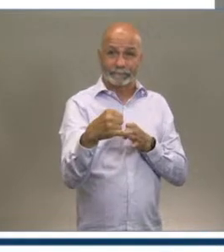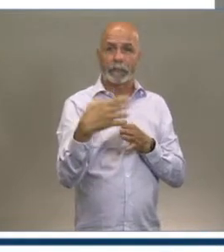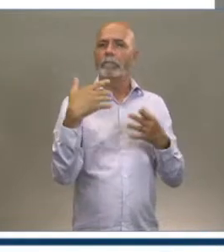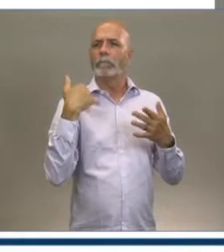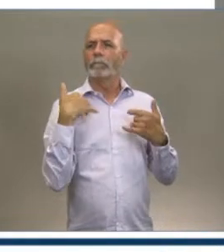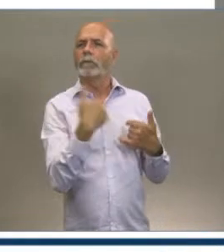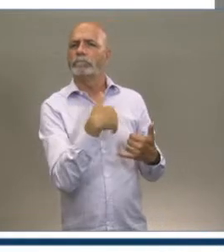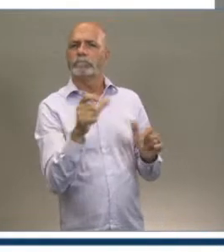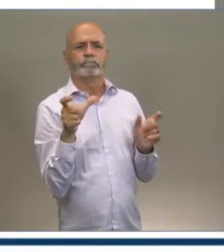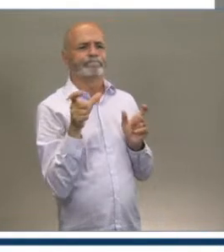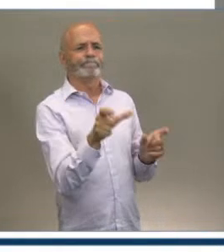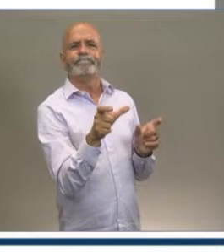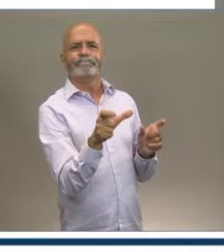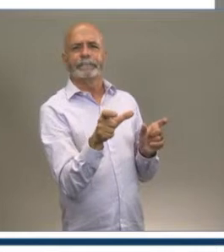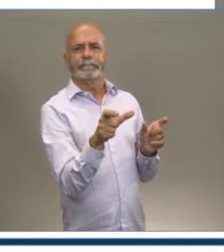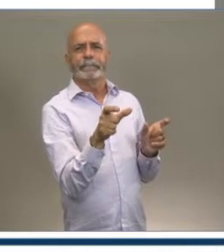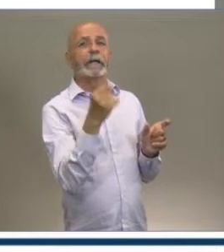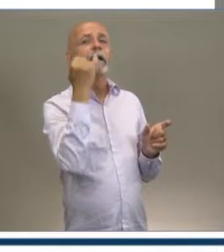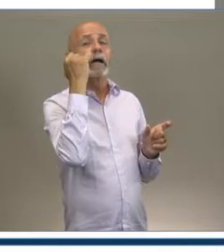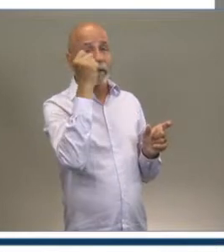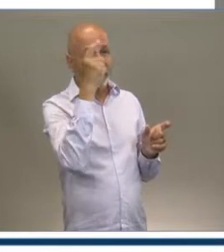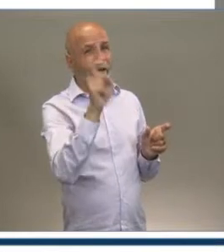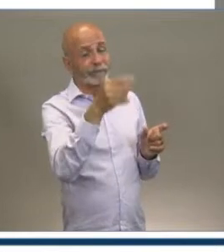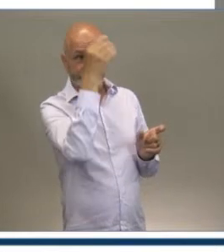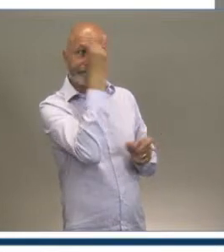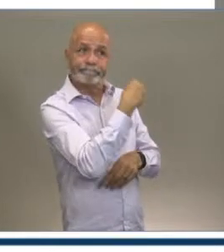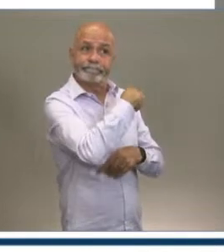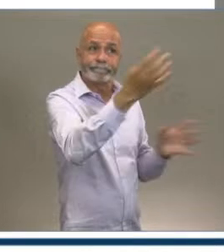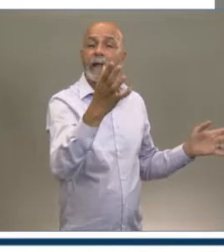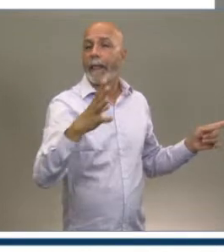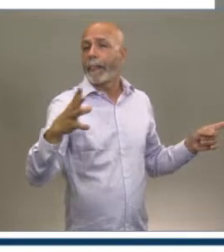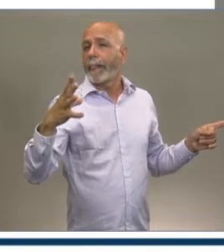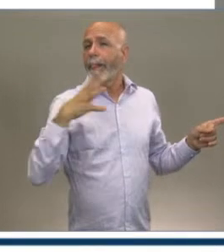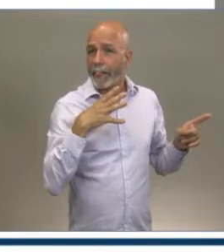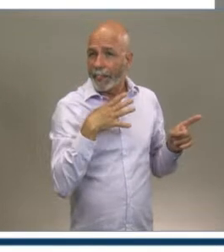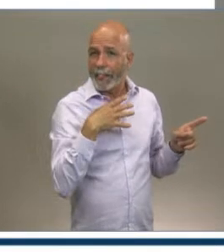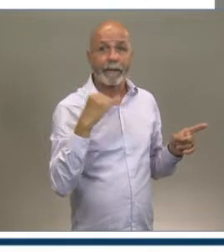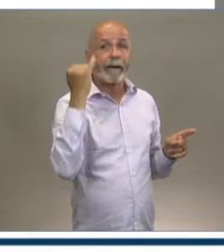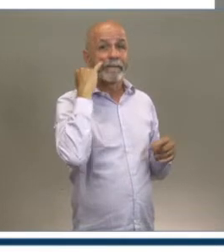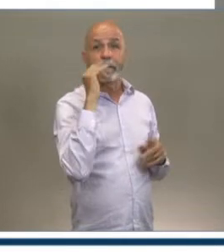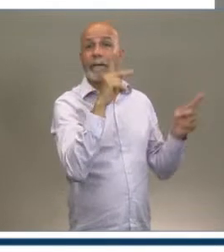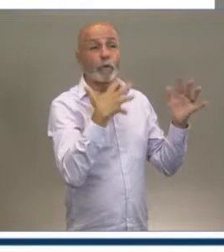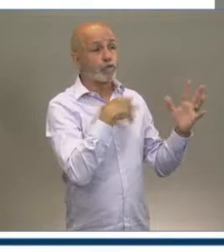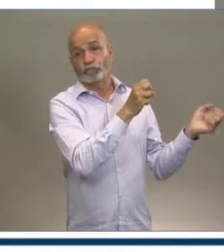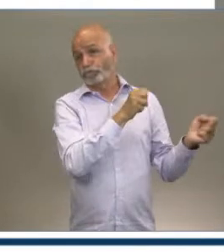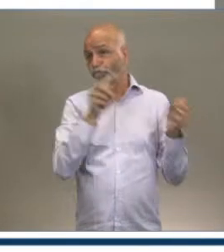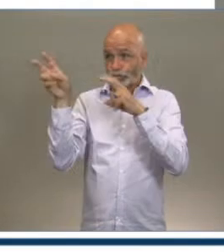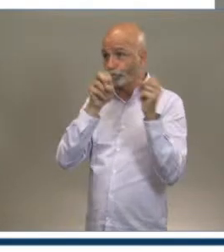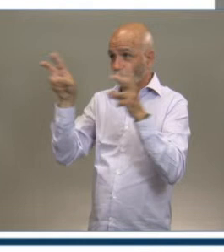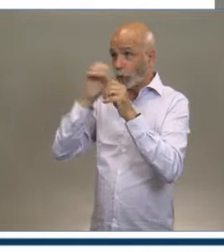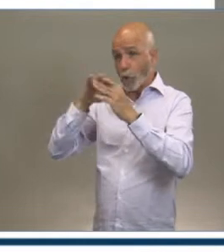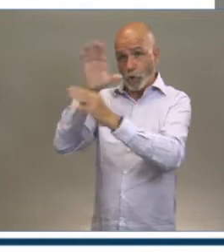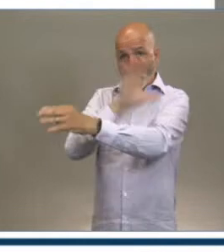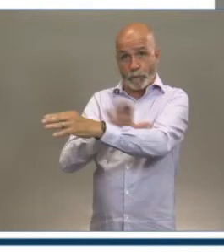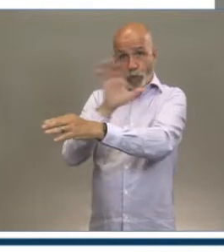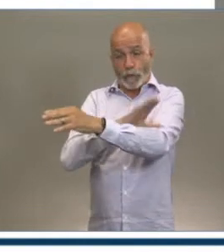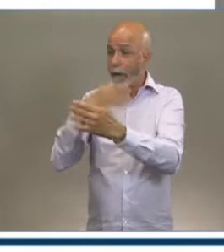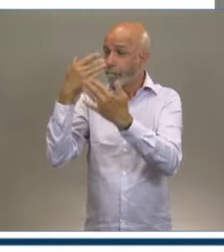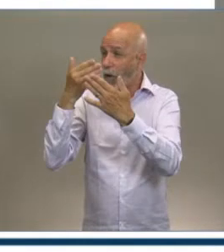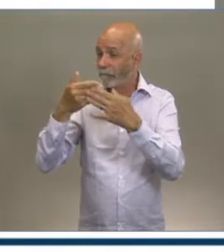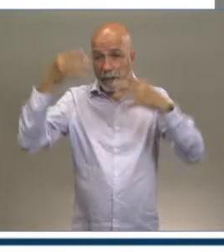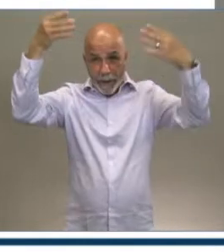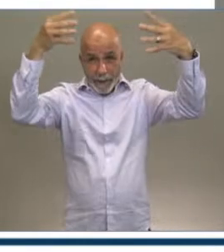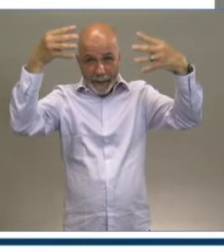be to tell people is that even while they upload proof of vaccination as part of their